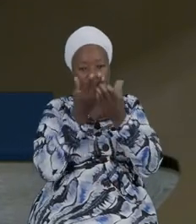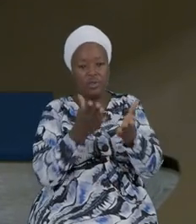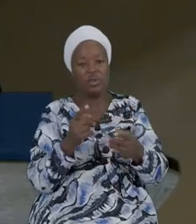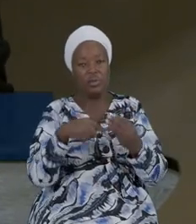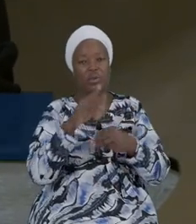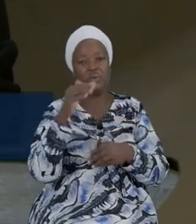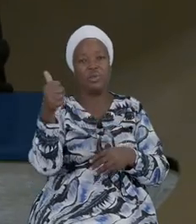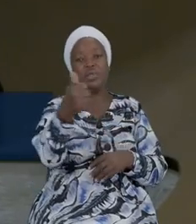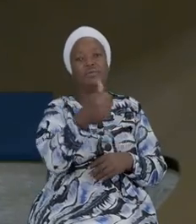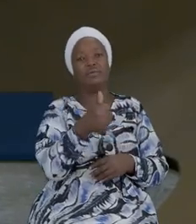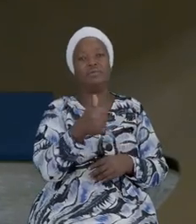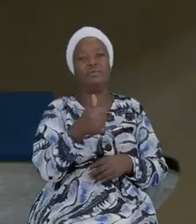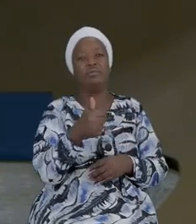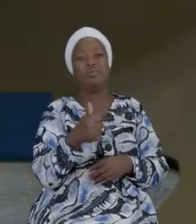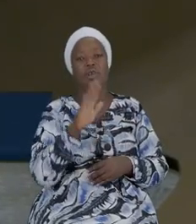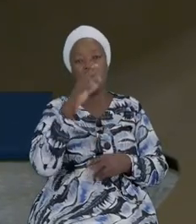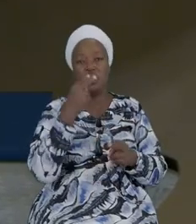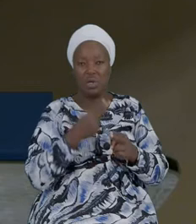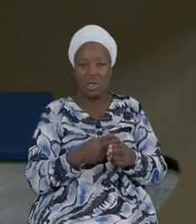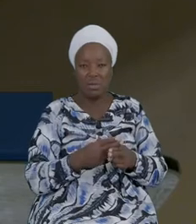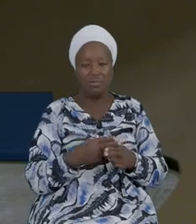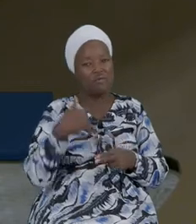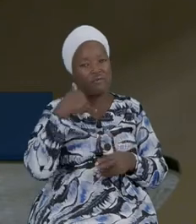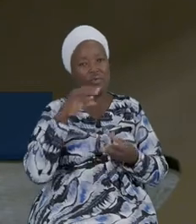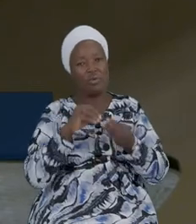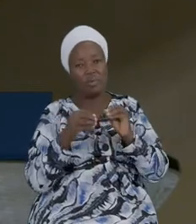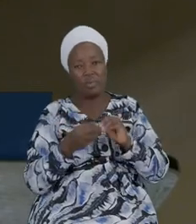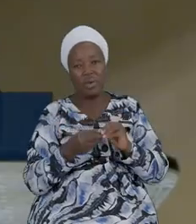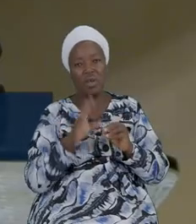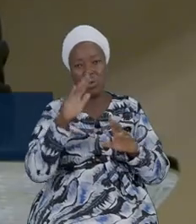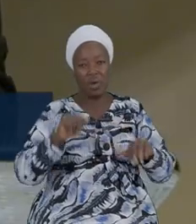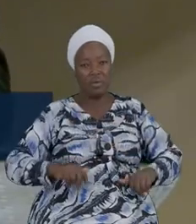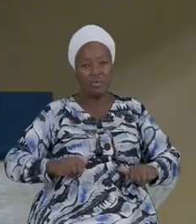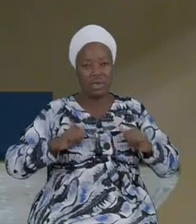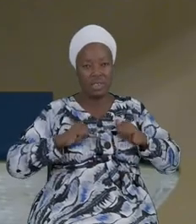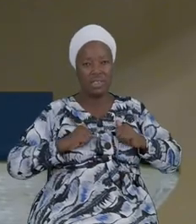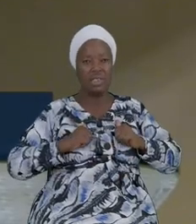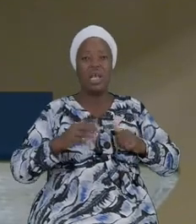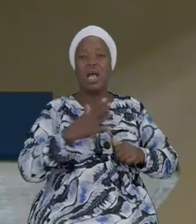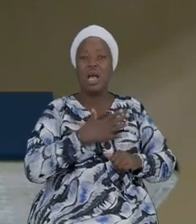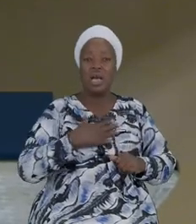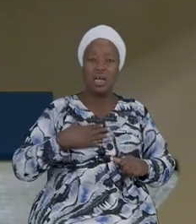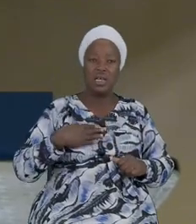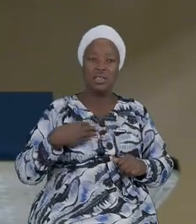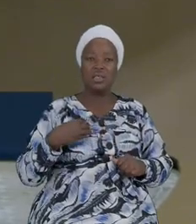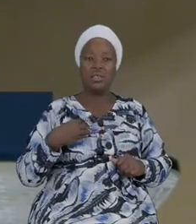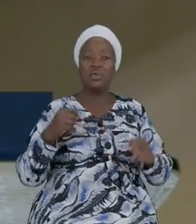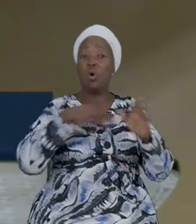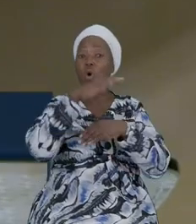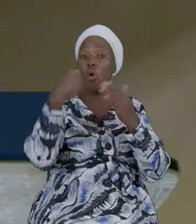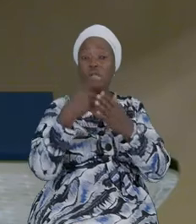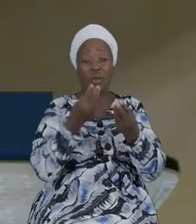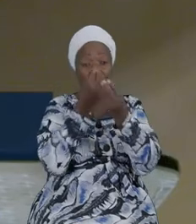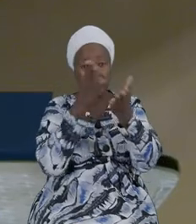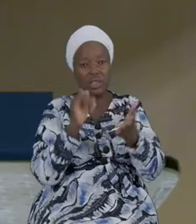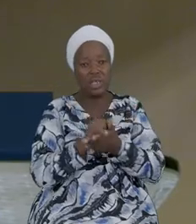yourself, your name, telephone number, your address, and all the